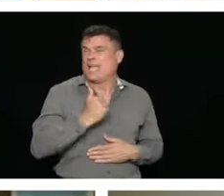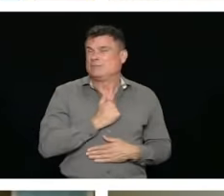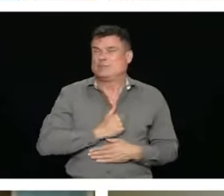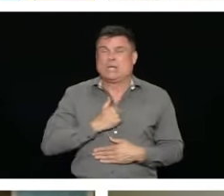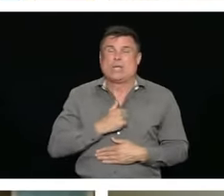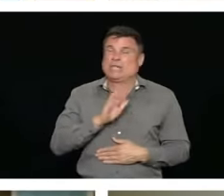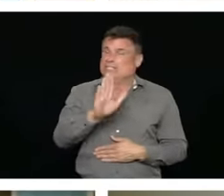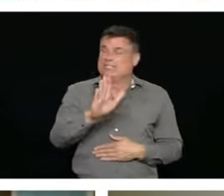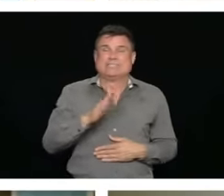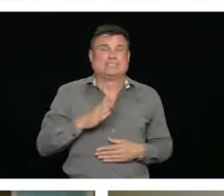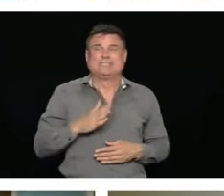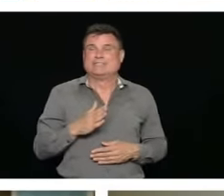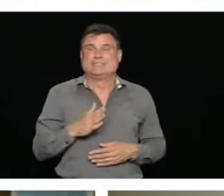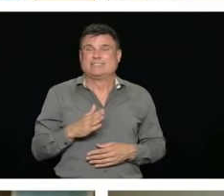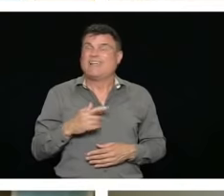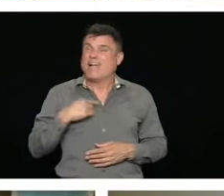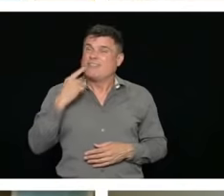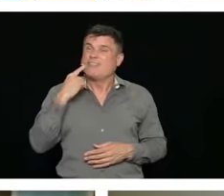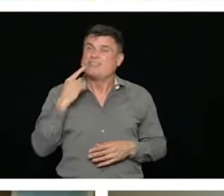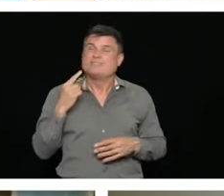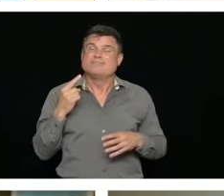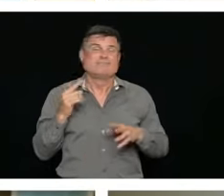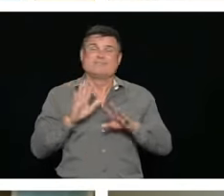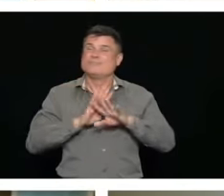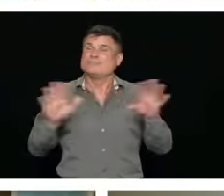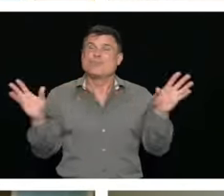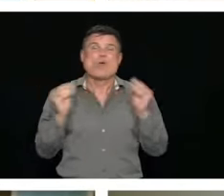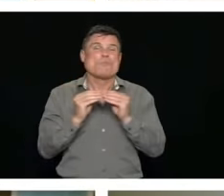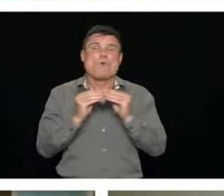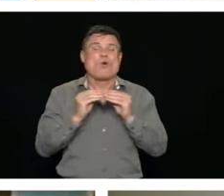anything, pens, calculators, stuff like that. So